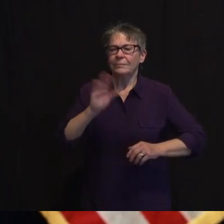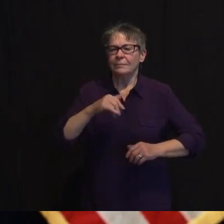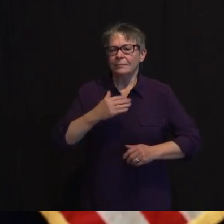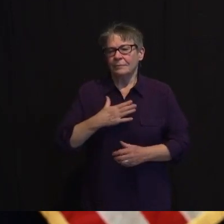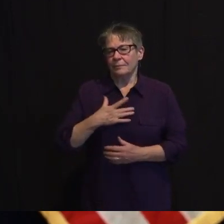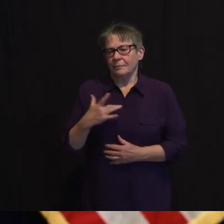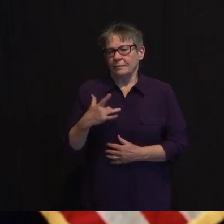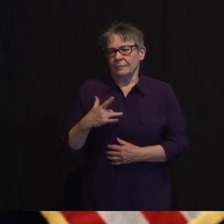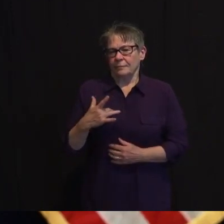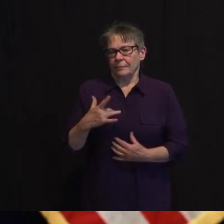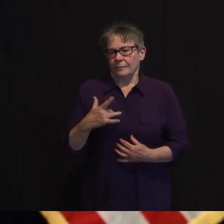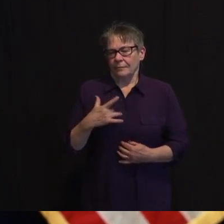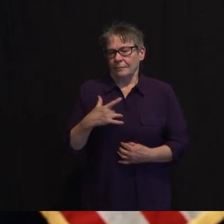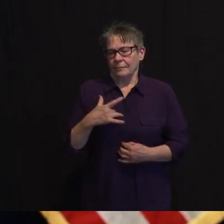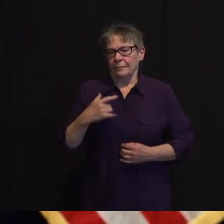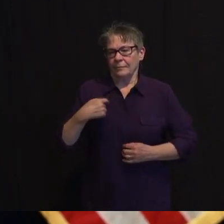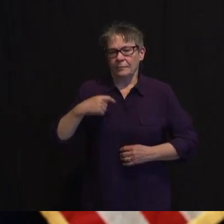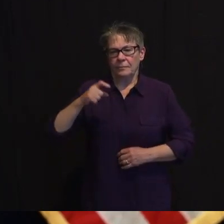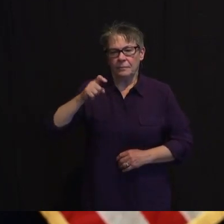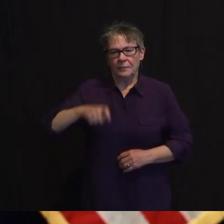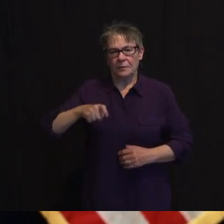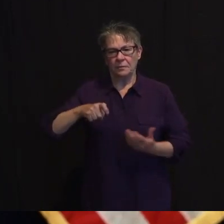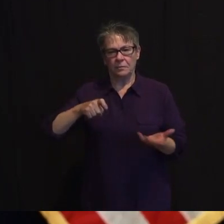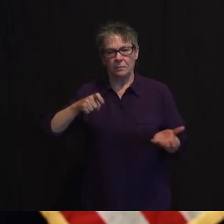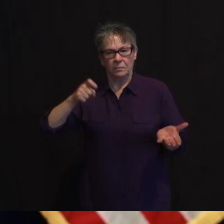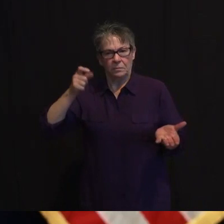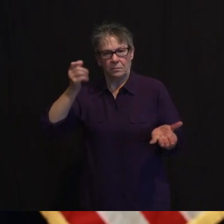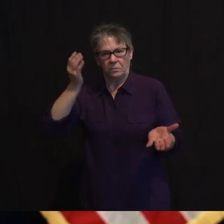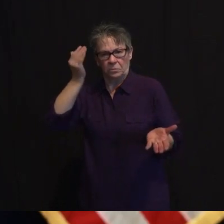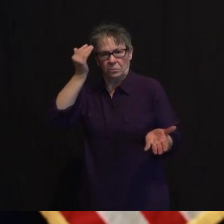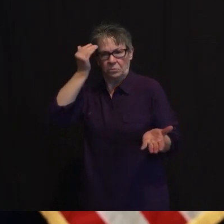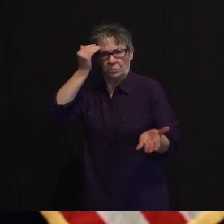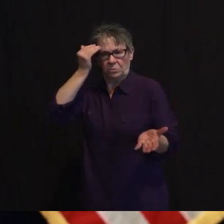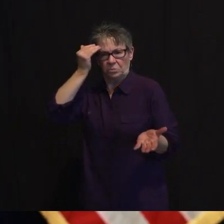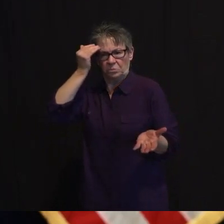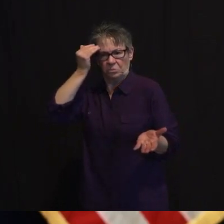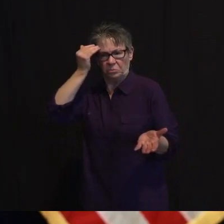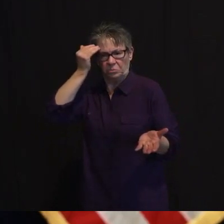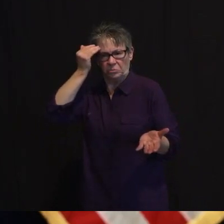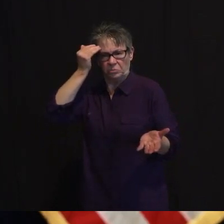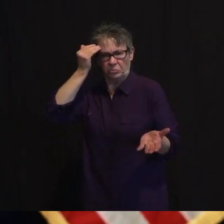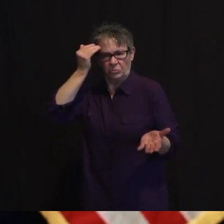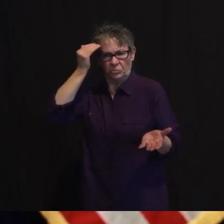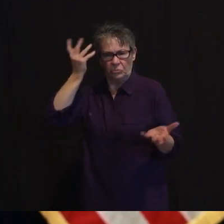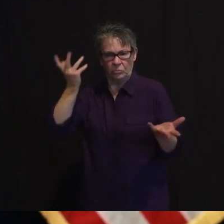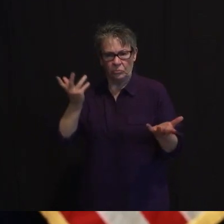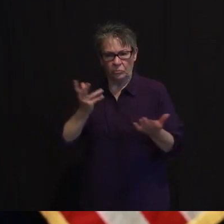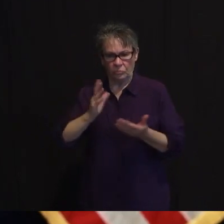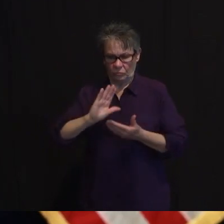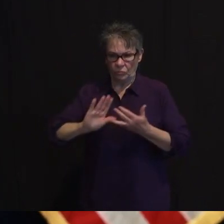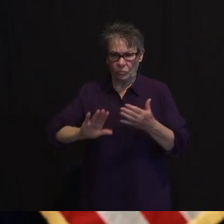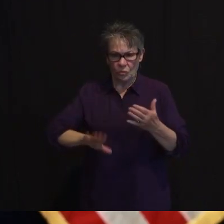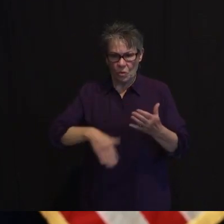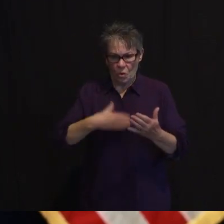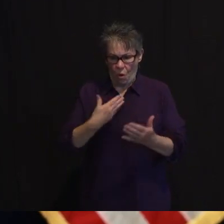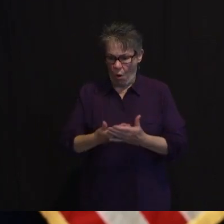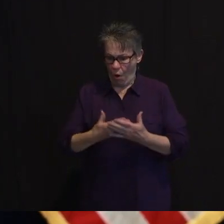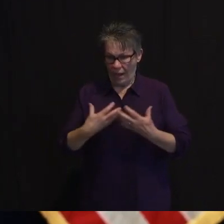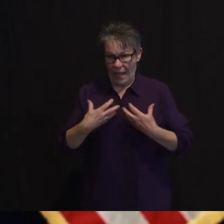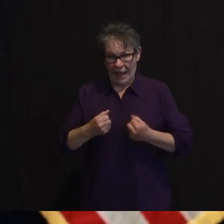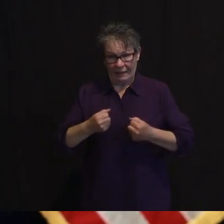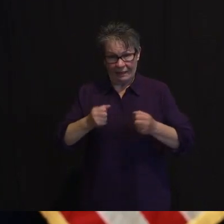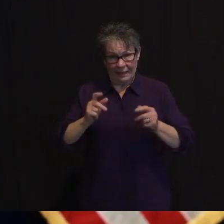in place before we can reopen for business. And that sounds daunting, but I'm not sure necessarily